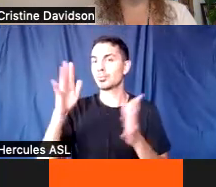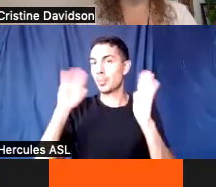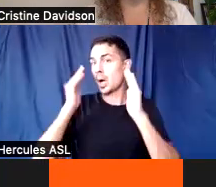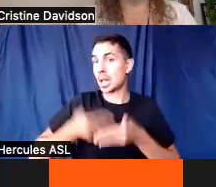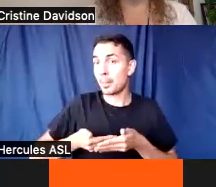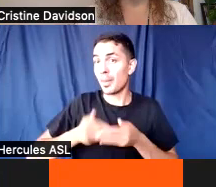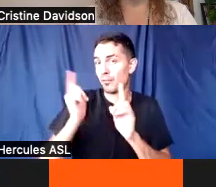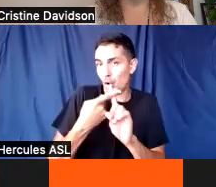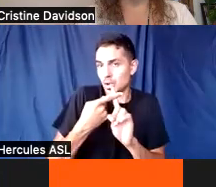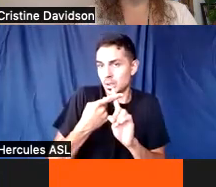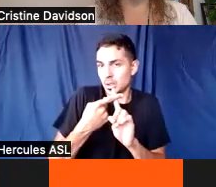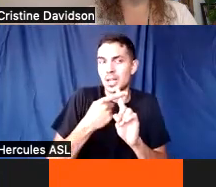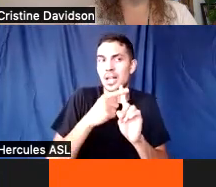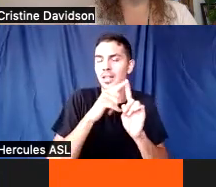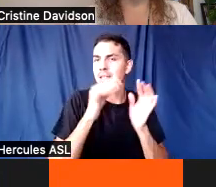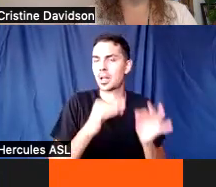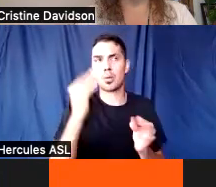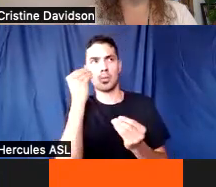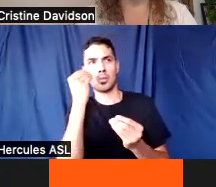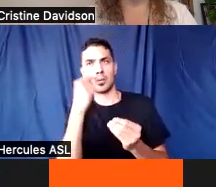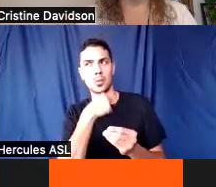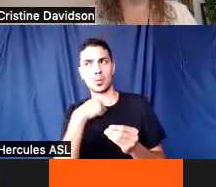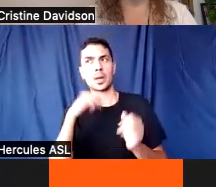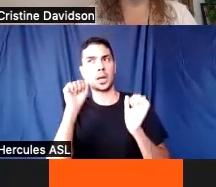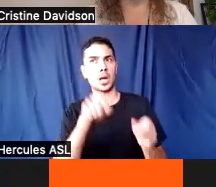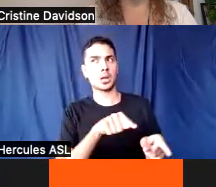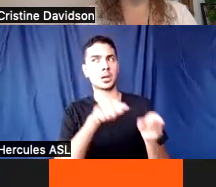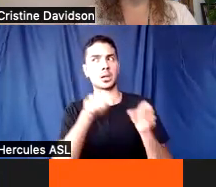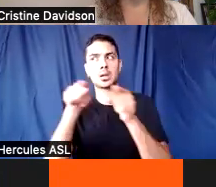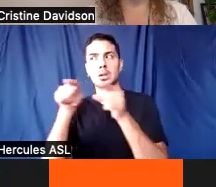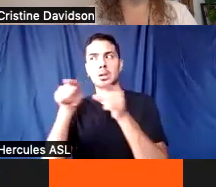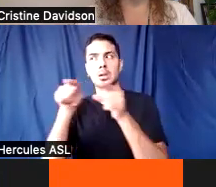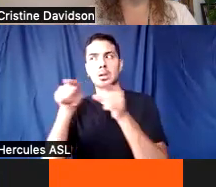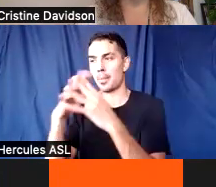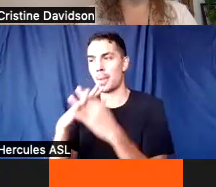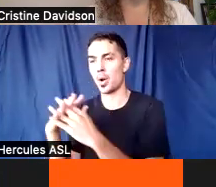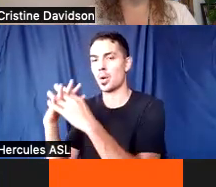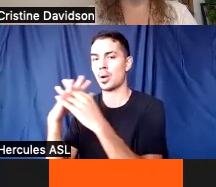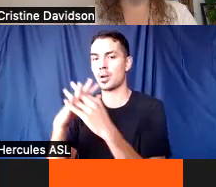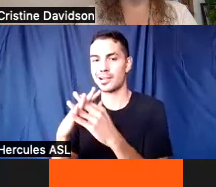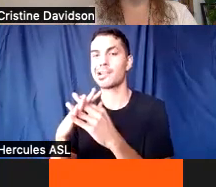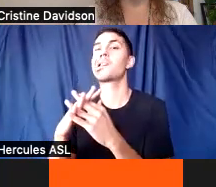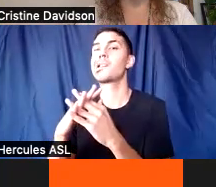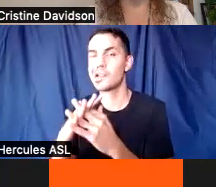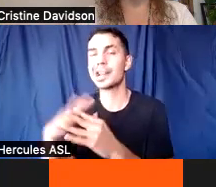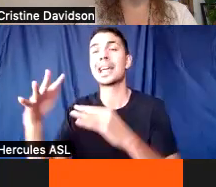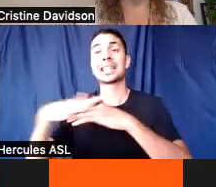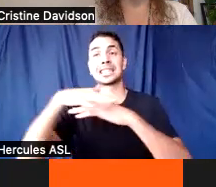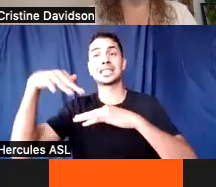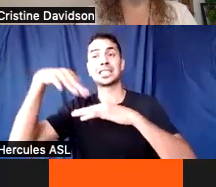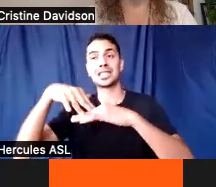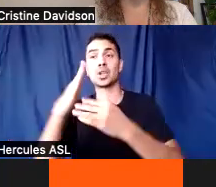Catholic Church specific movement. The idea of acquiring the lands and rights of indigenous peoples was very much just a